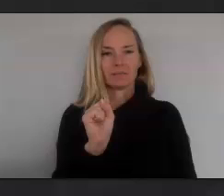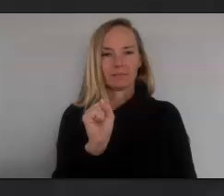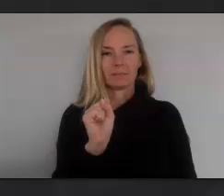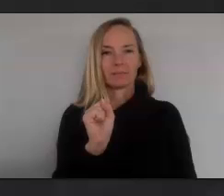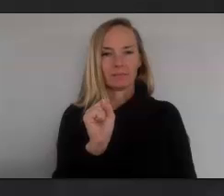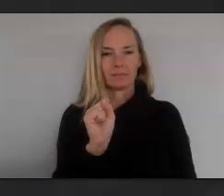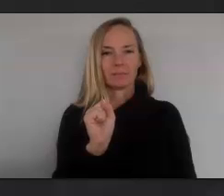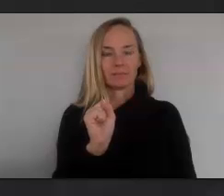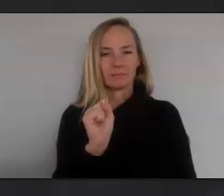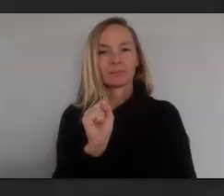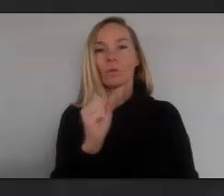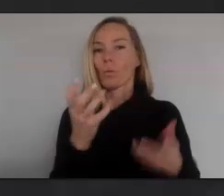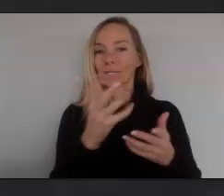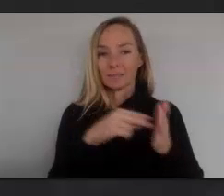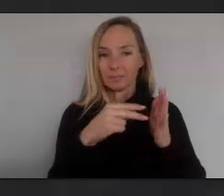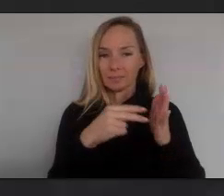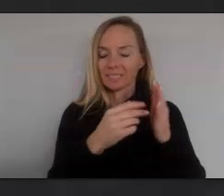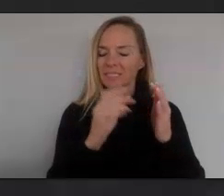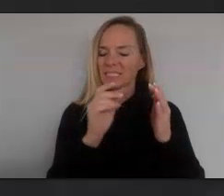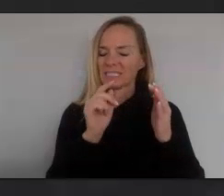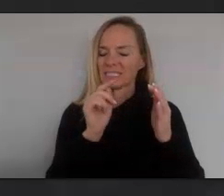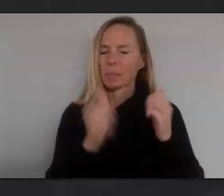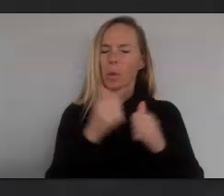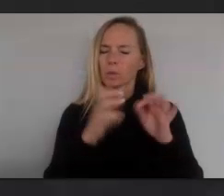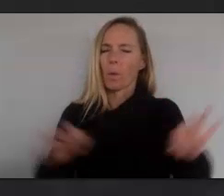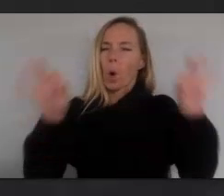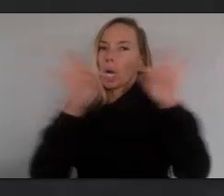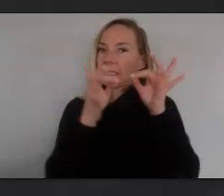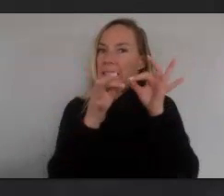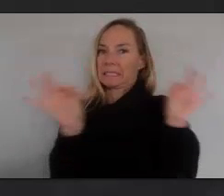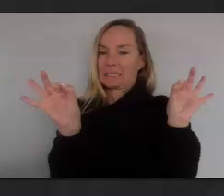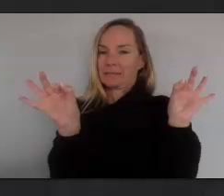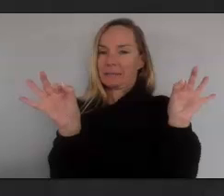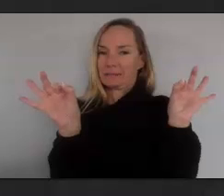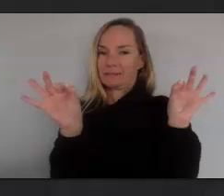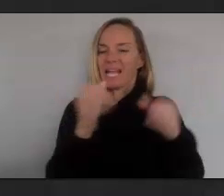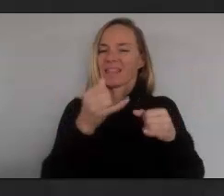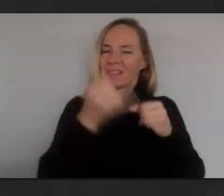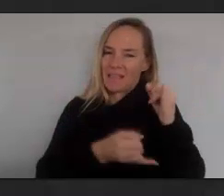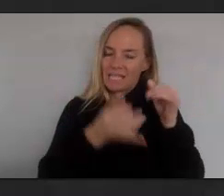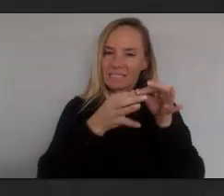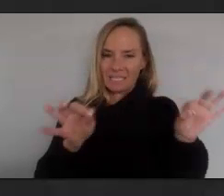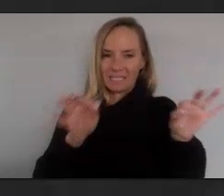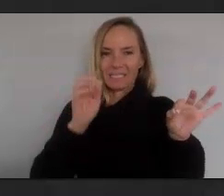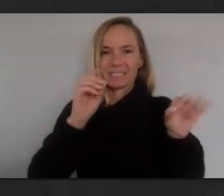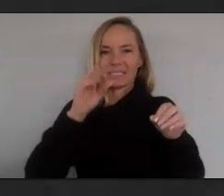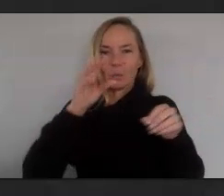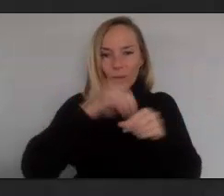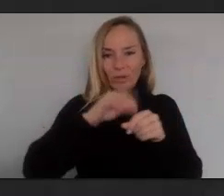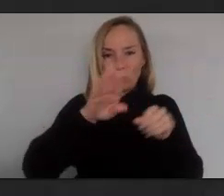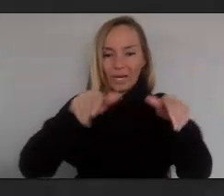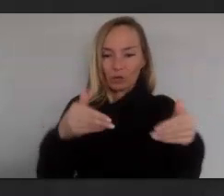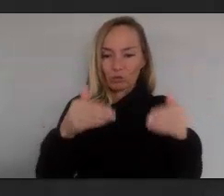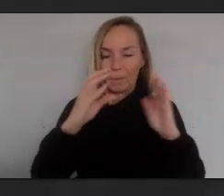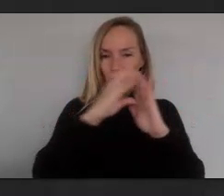The thesis statement is the most important sentence in your essay. It is also the last sentence in your introduction paragraph.